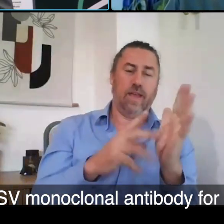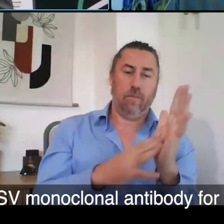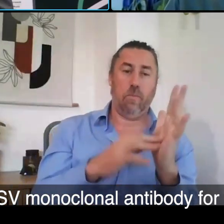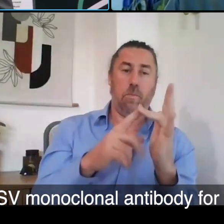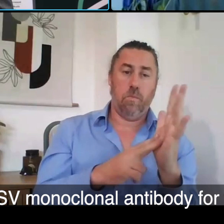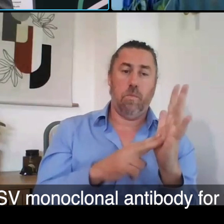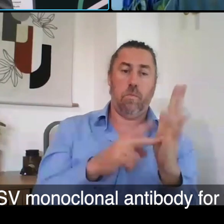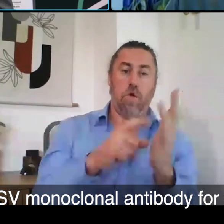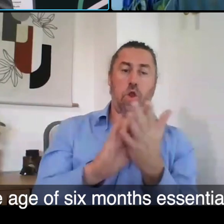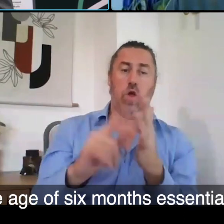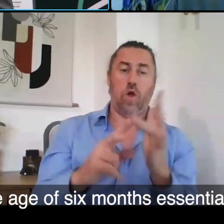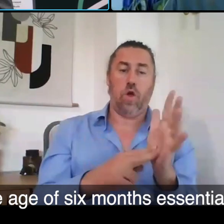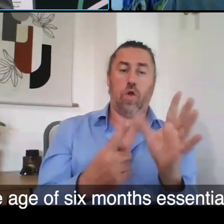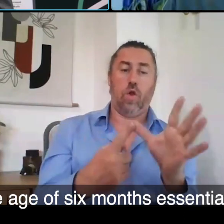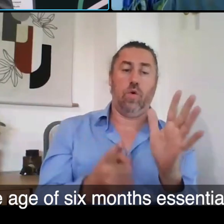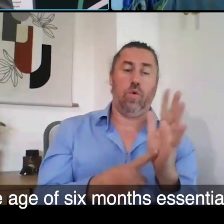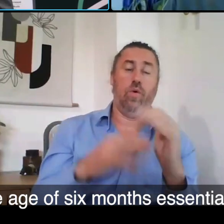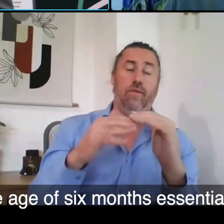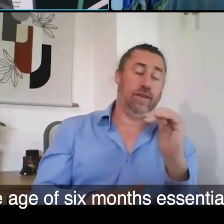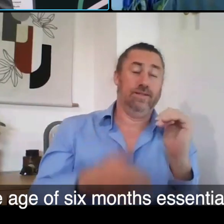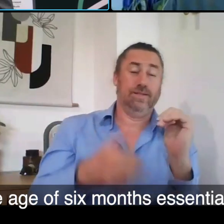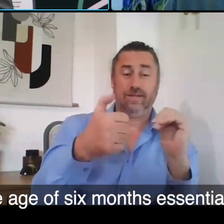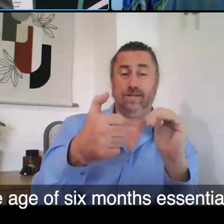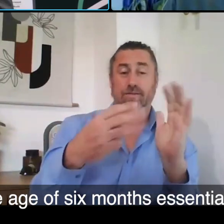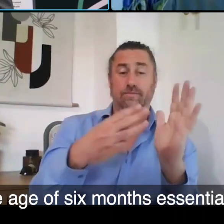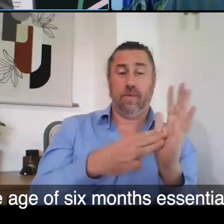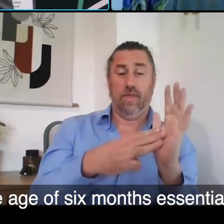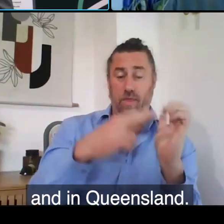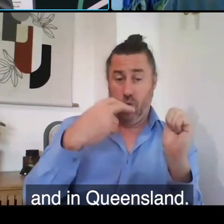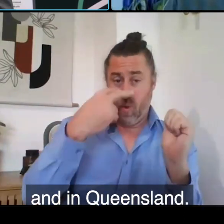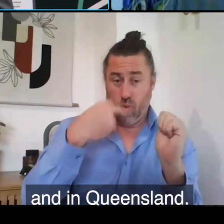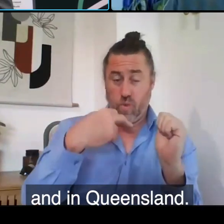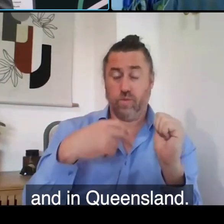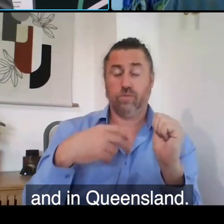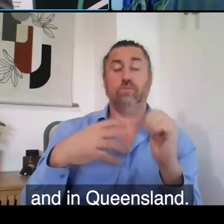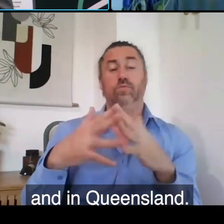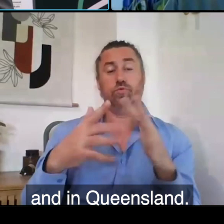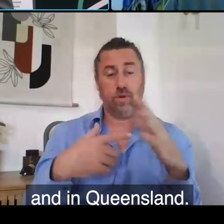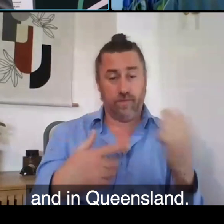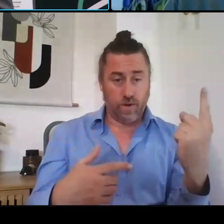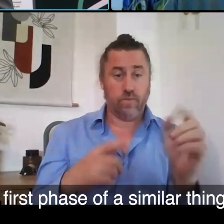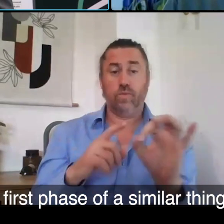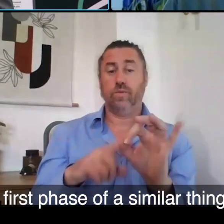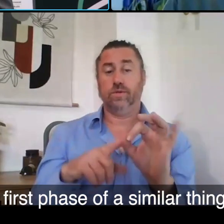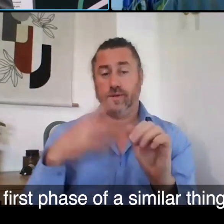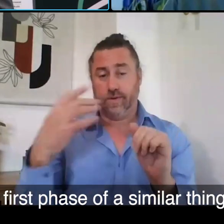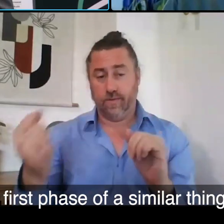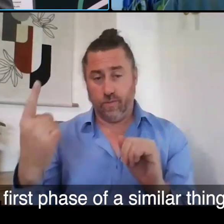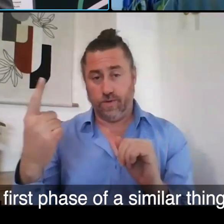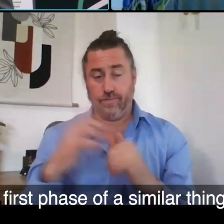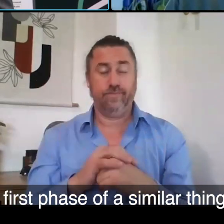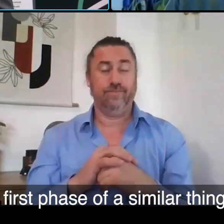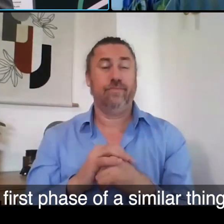for young children under the age of 6 months, essentially, in WA and in Queensland. There is a